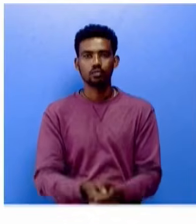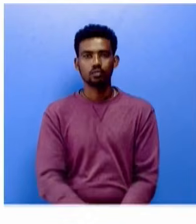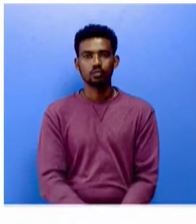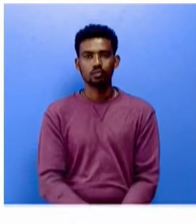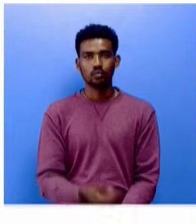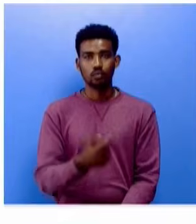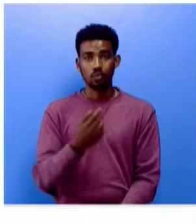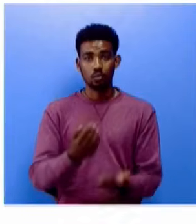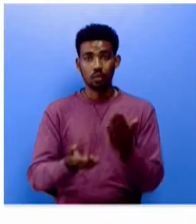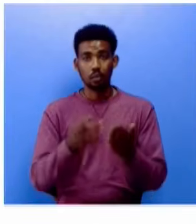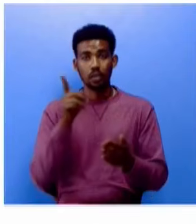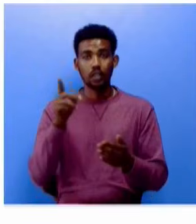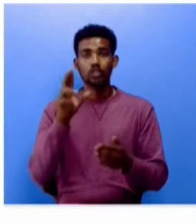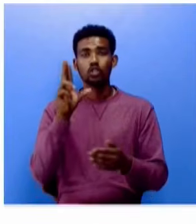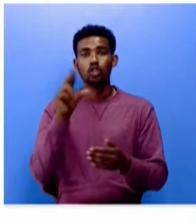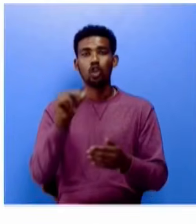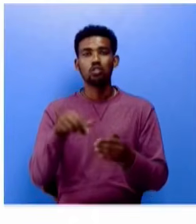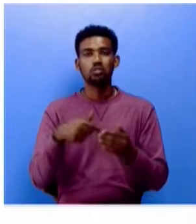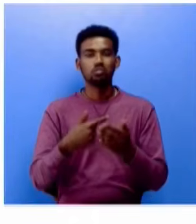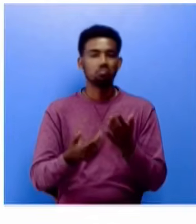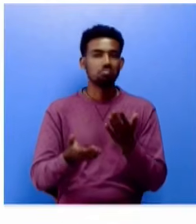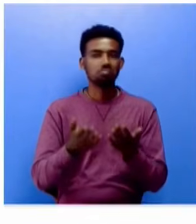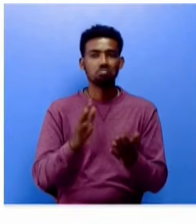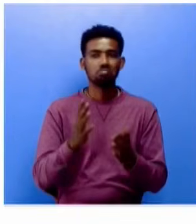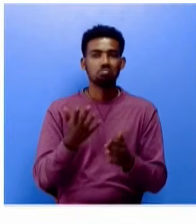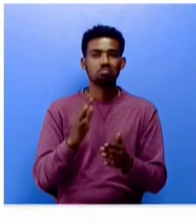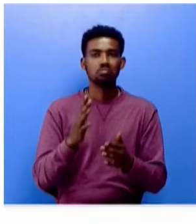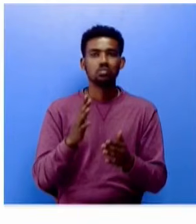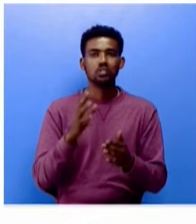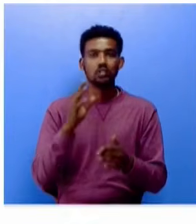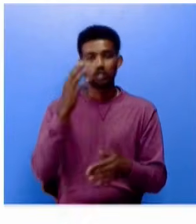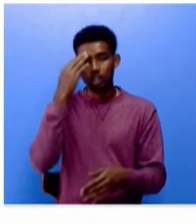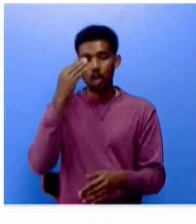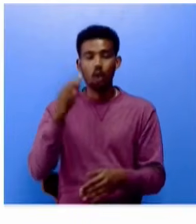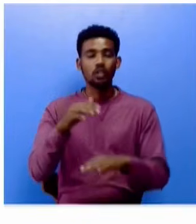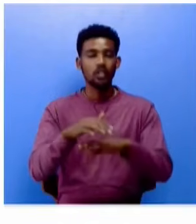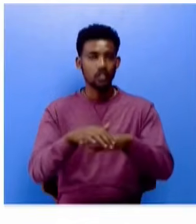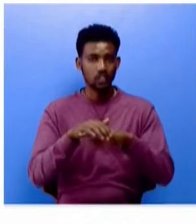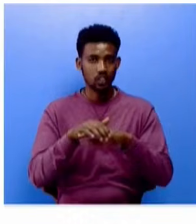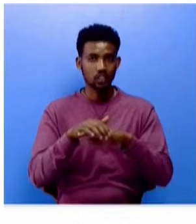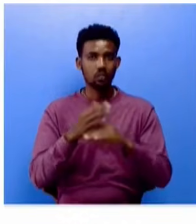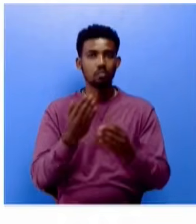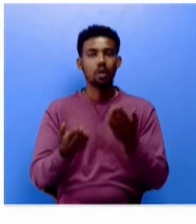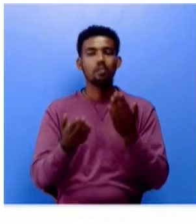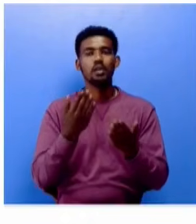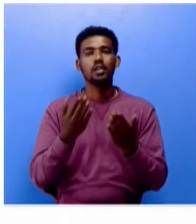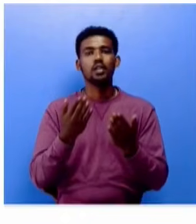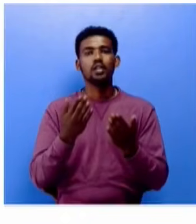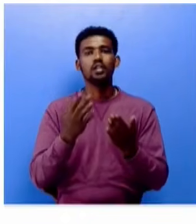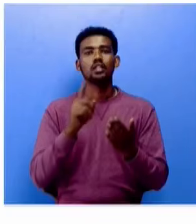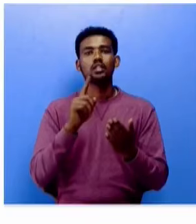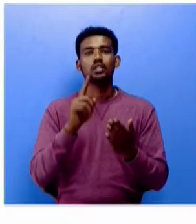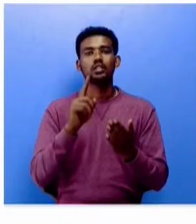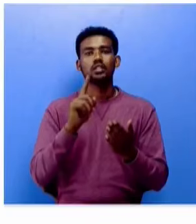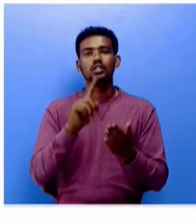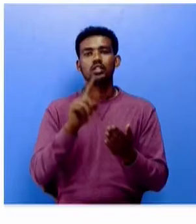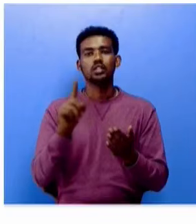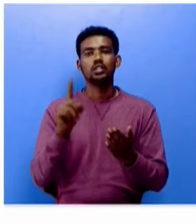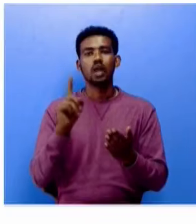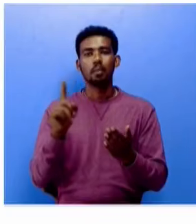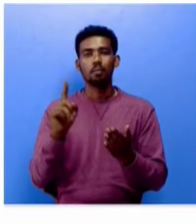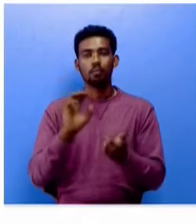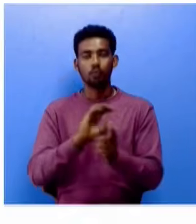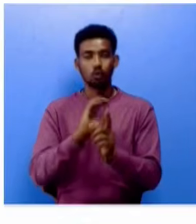Even if it is not this much noun in English, maybe in some context we can